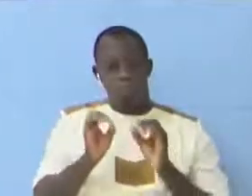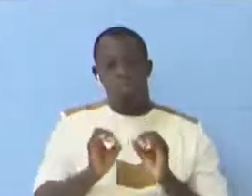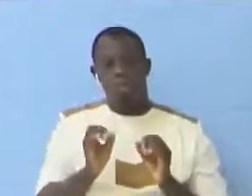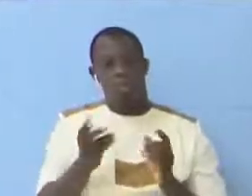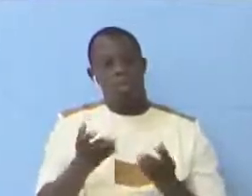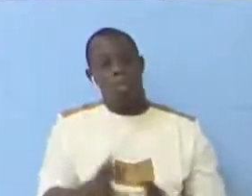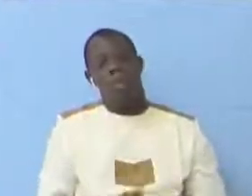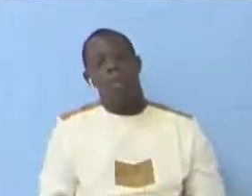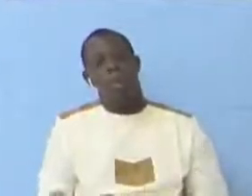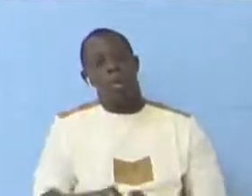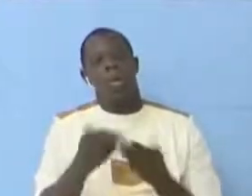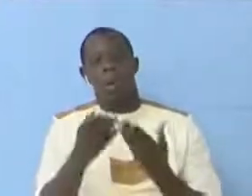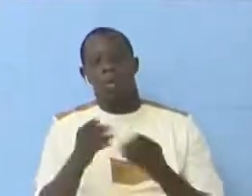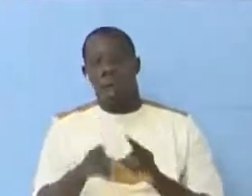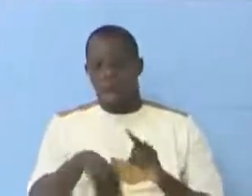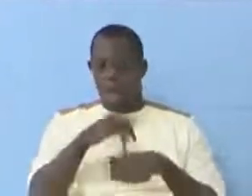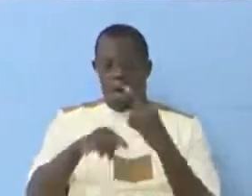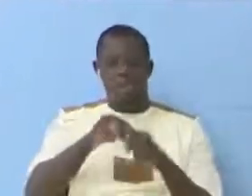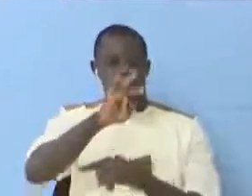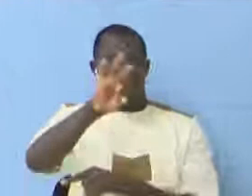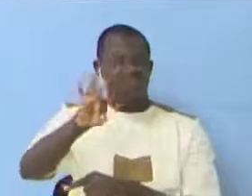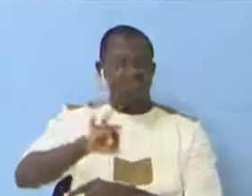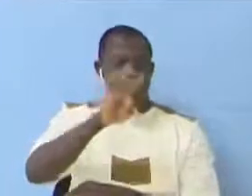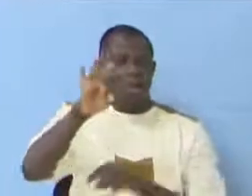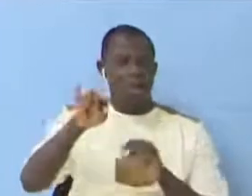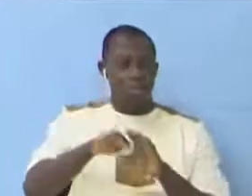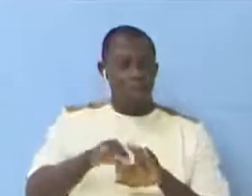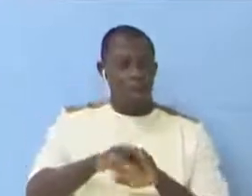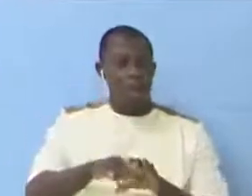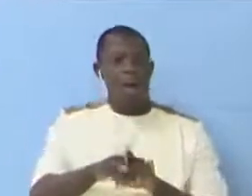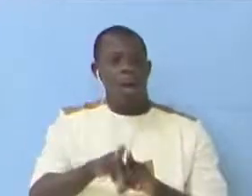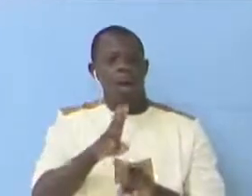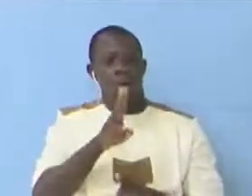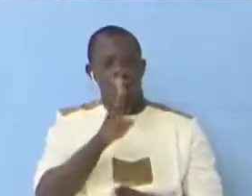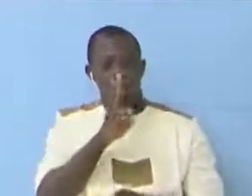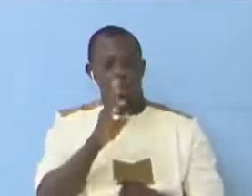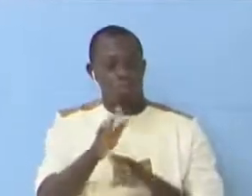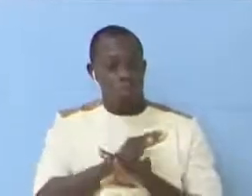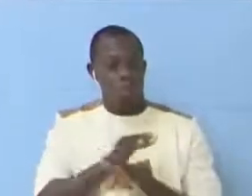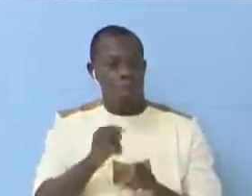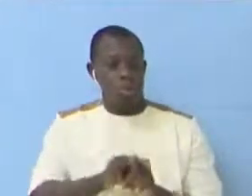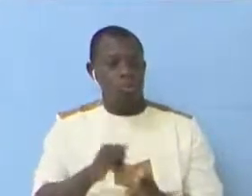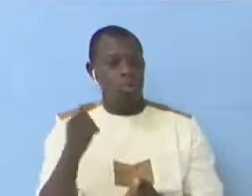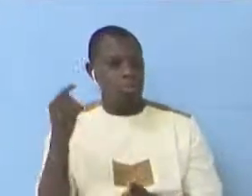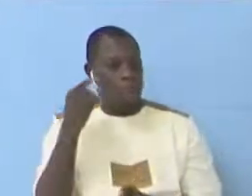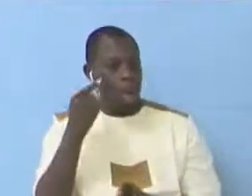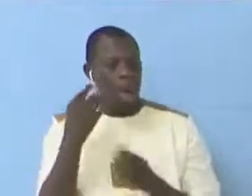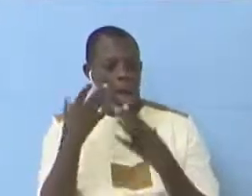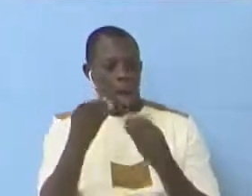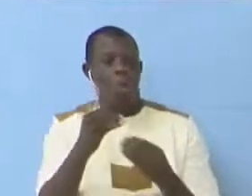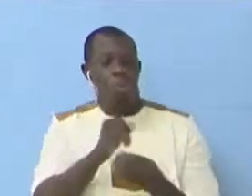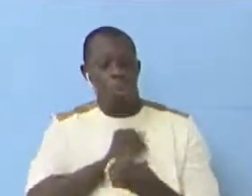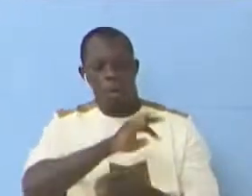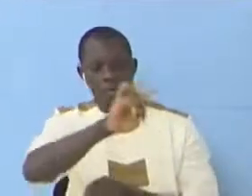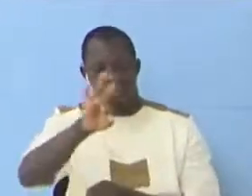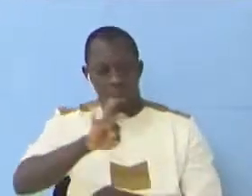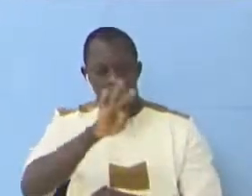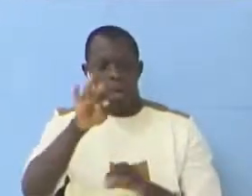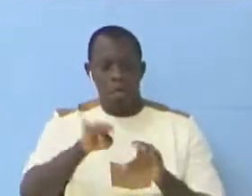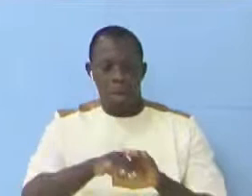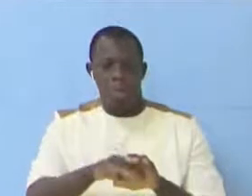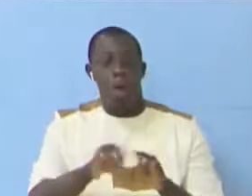know of. surtout mbokkam yi nga xamante ne yëpp dégg nañ seen mbokk naka lañ demee. Especially the relatives of those who